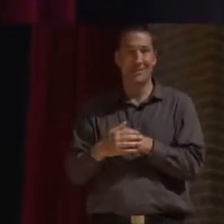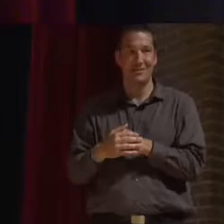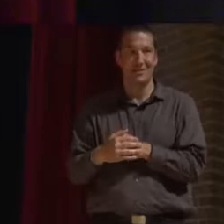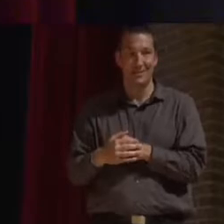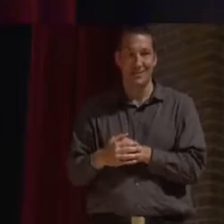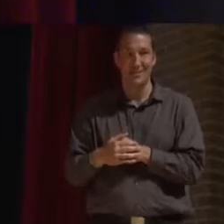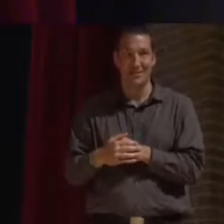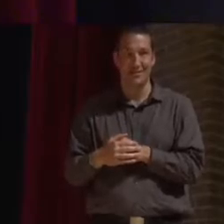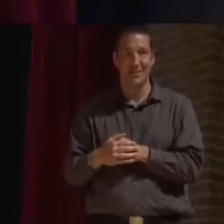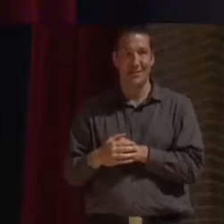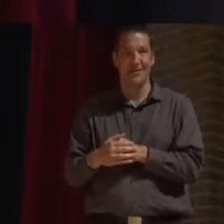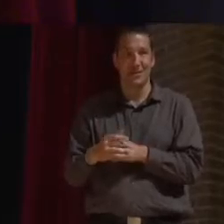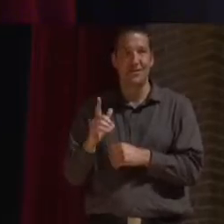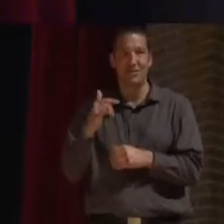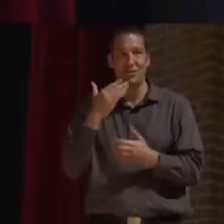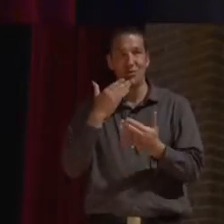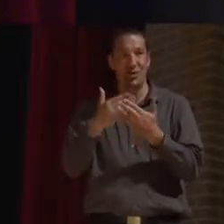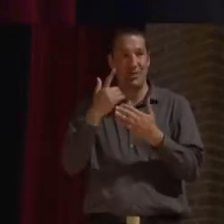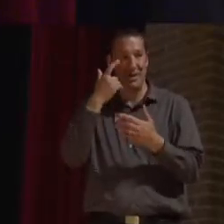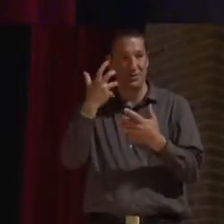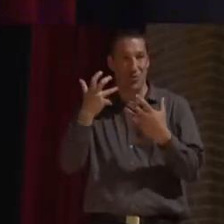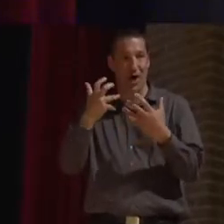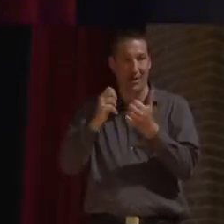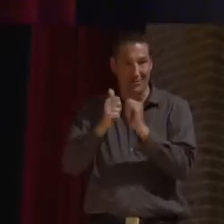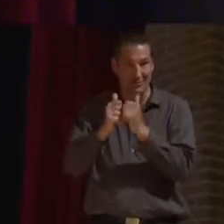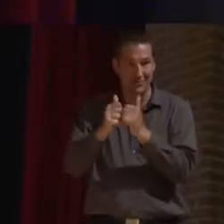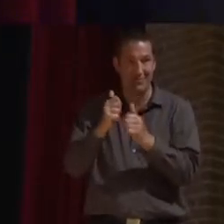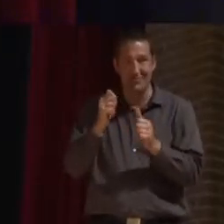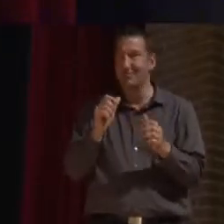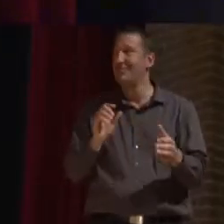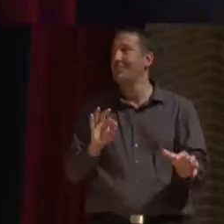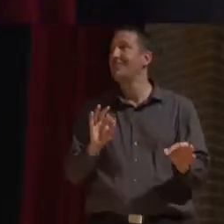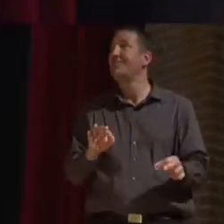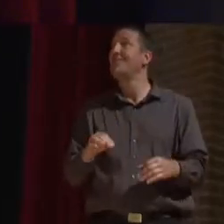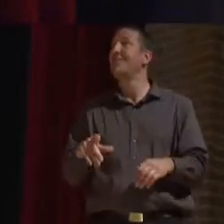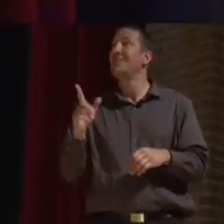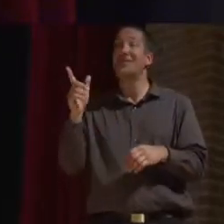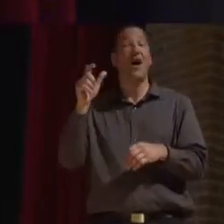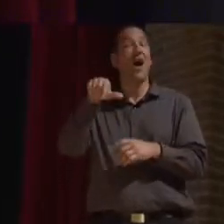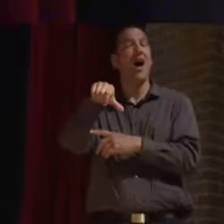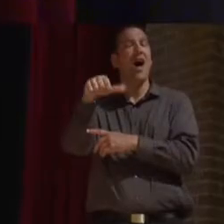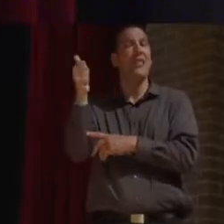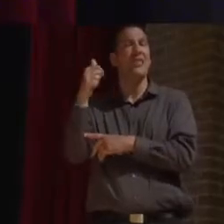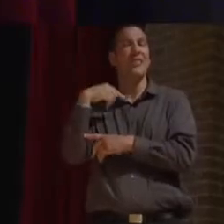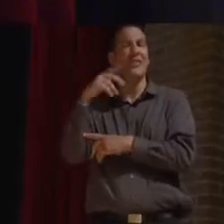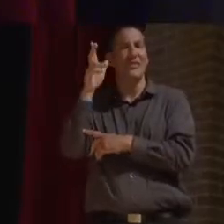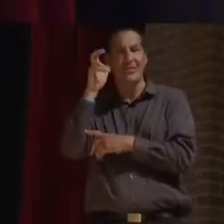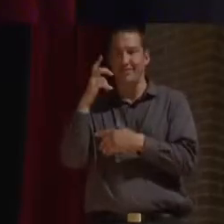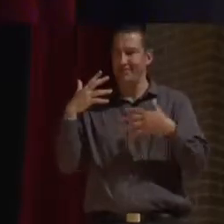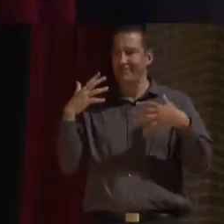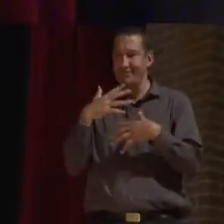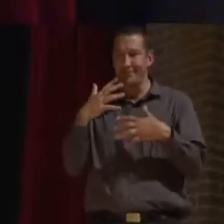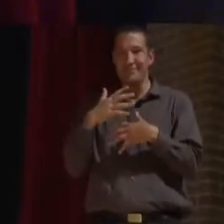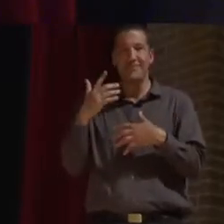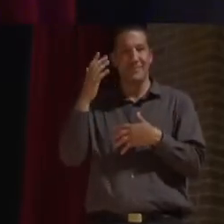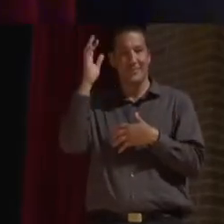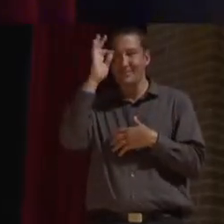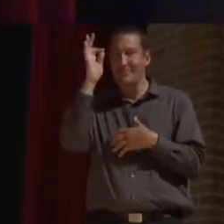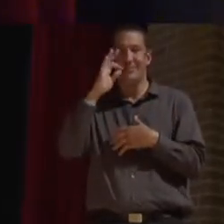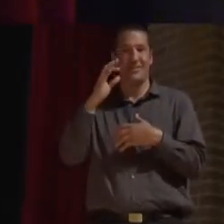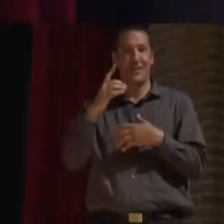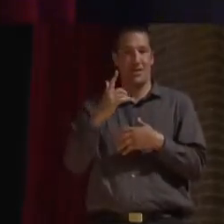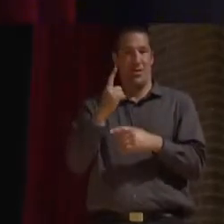So some other things that I heard, fear of the unknown, the right